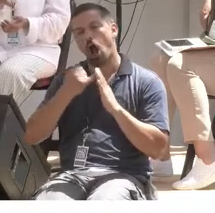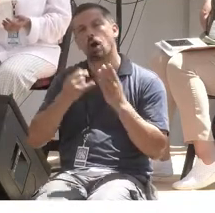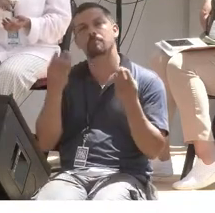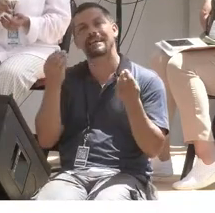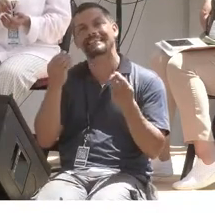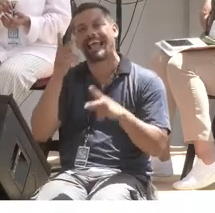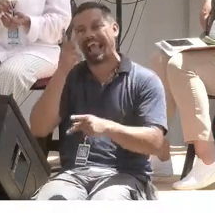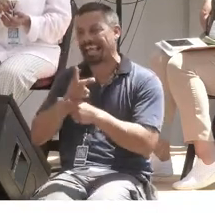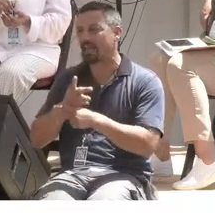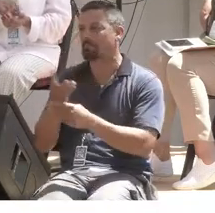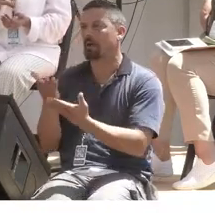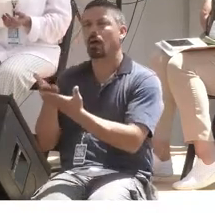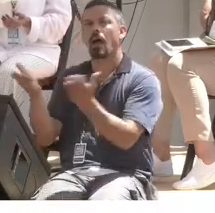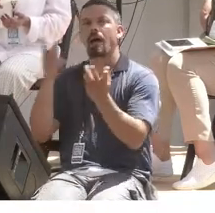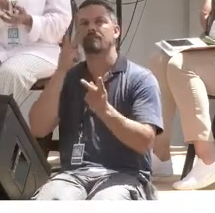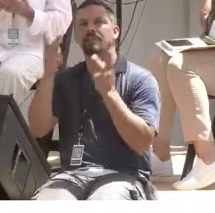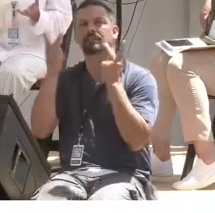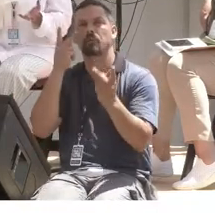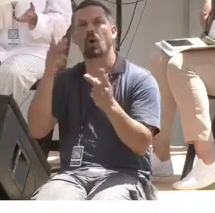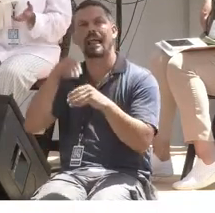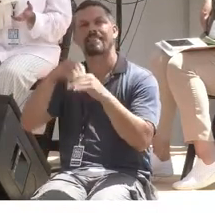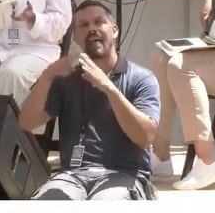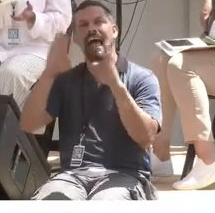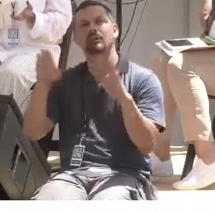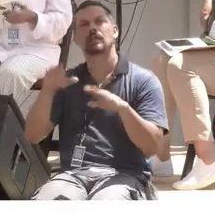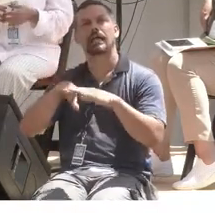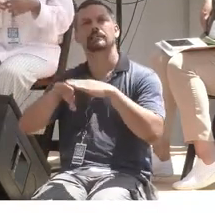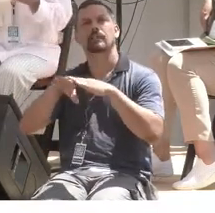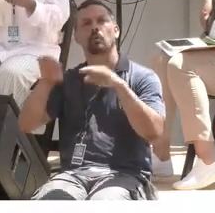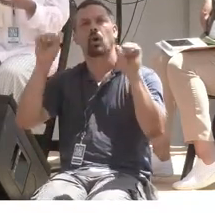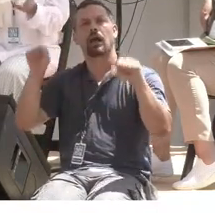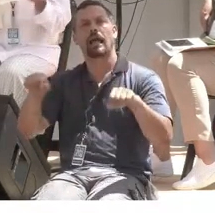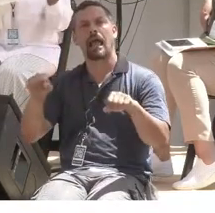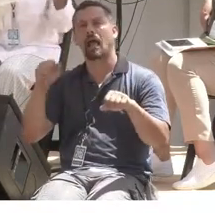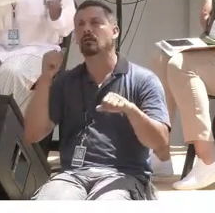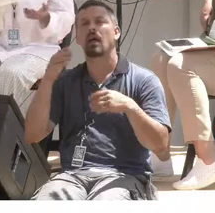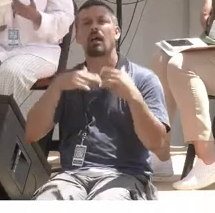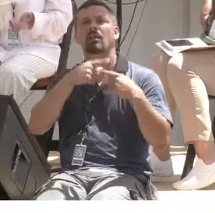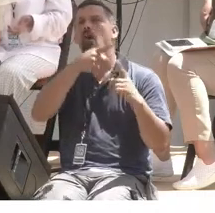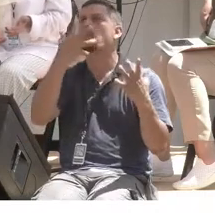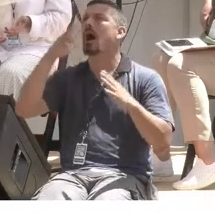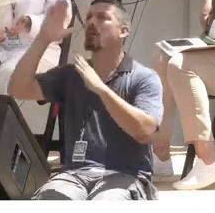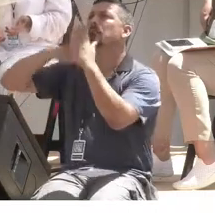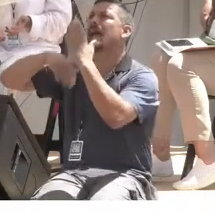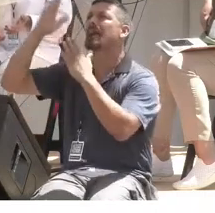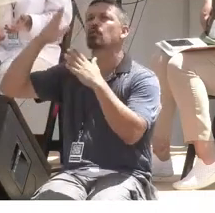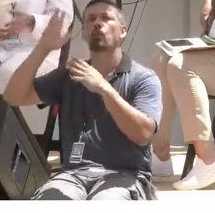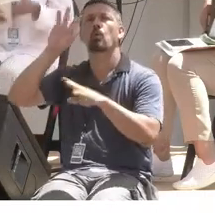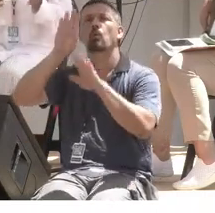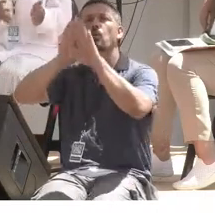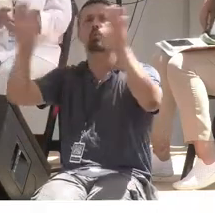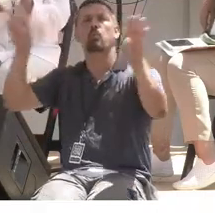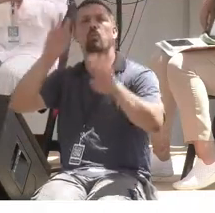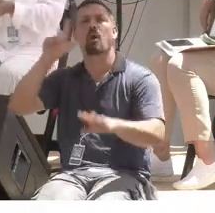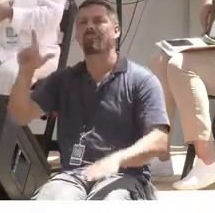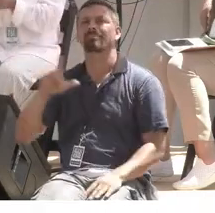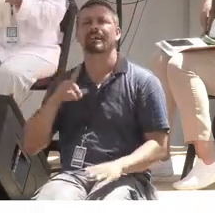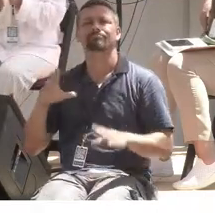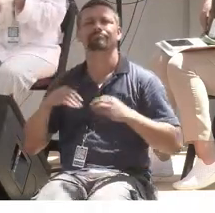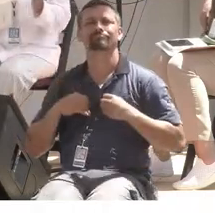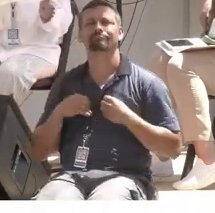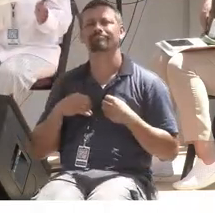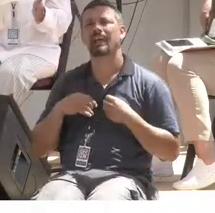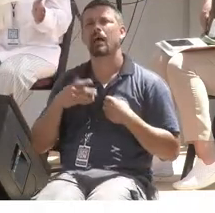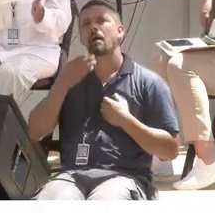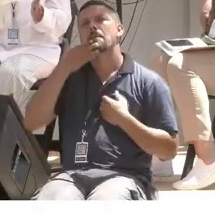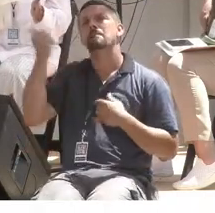art materials around the house, and it's very accessible. Even if they want to paint the walls, I'm okay about it. At least they are out, like,